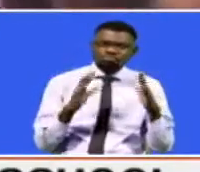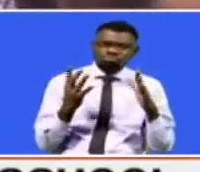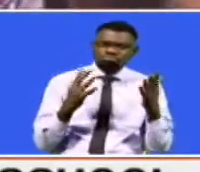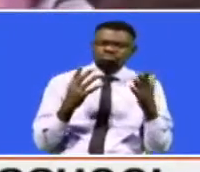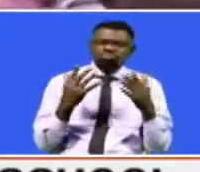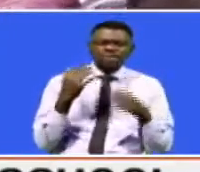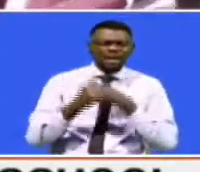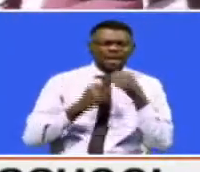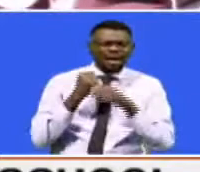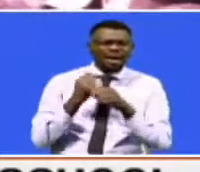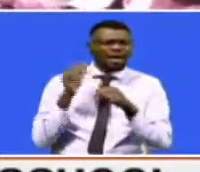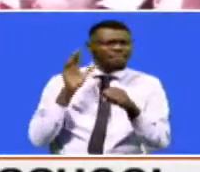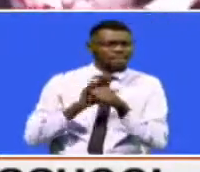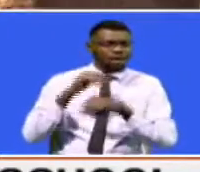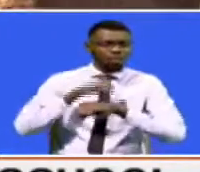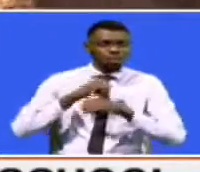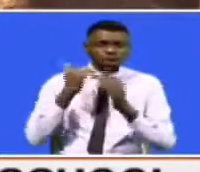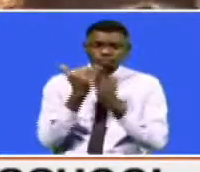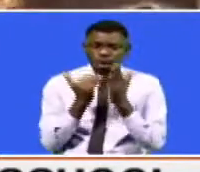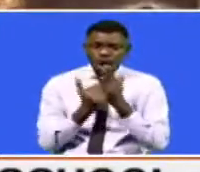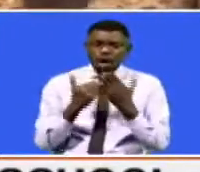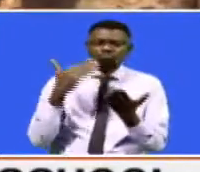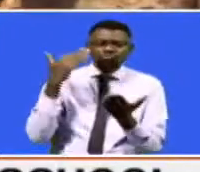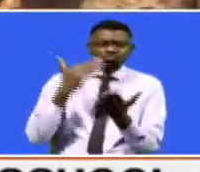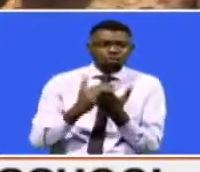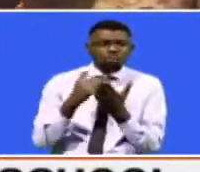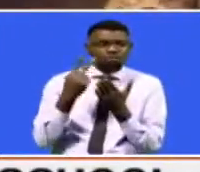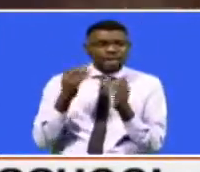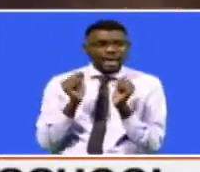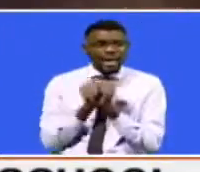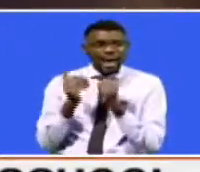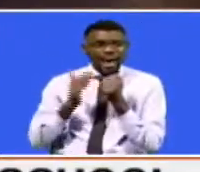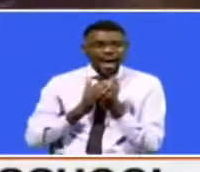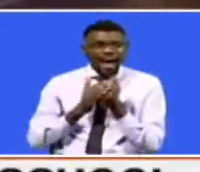the school feeding program temporarily stopped in 2019. Its return is good news.